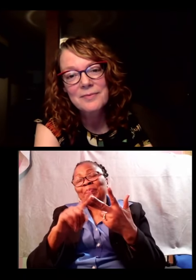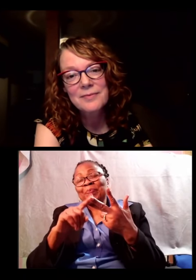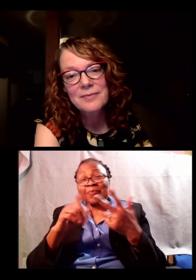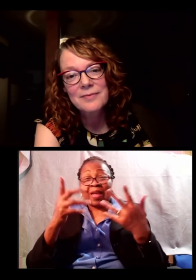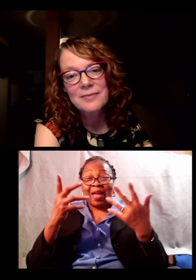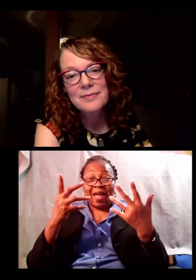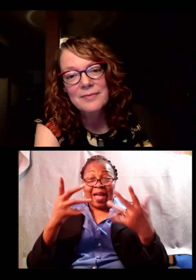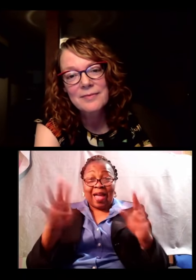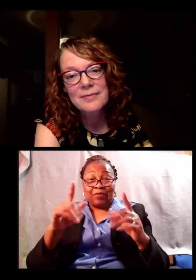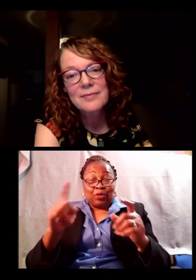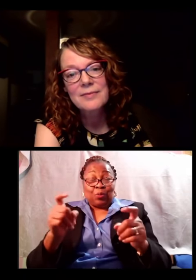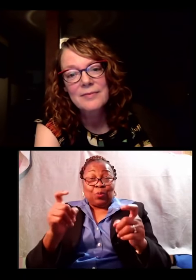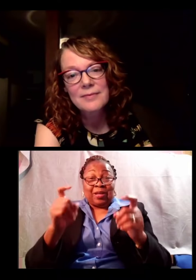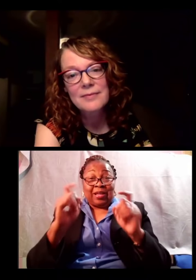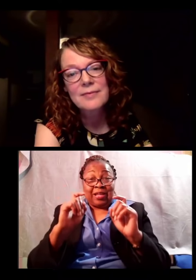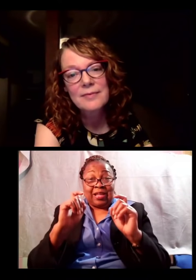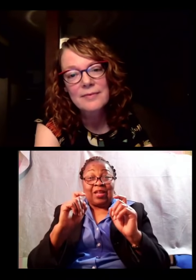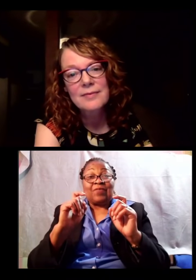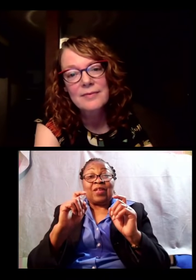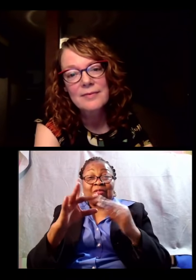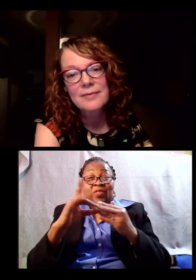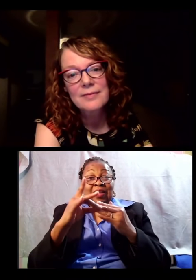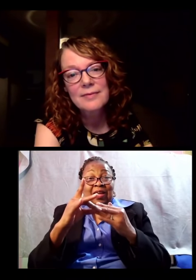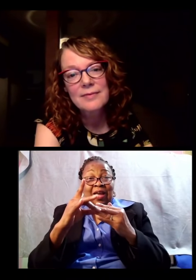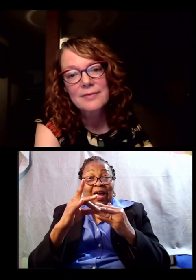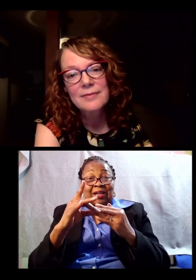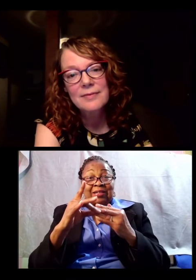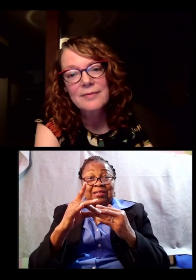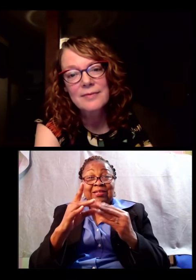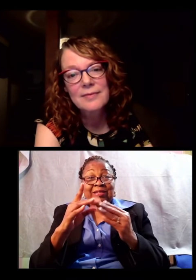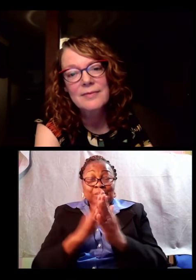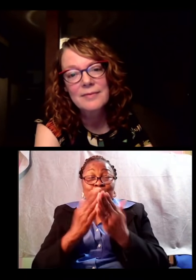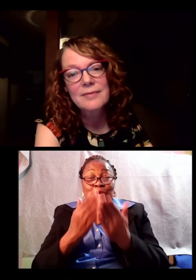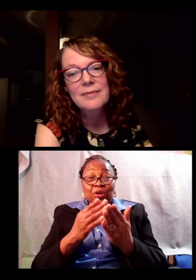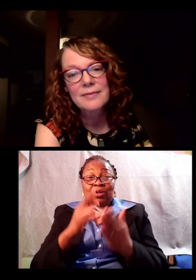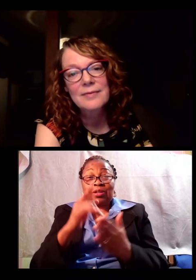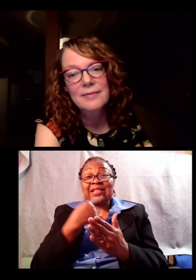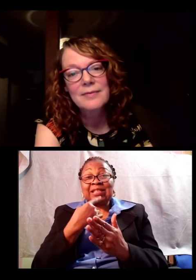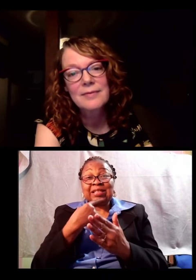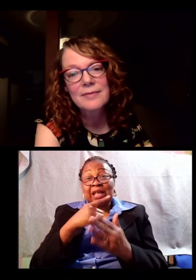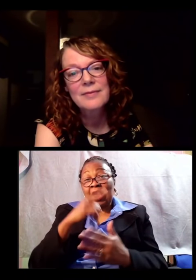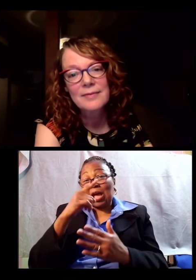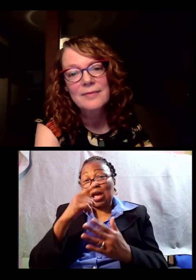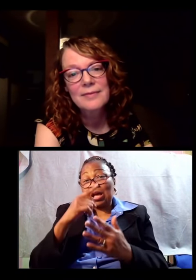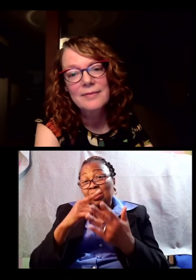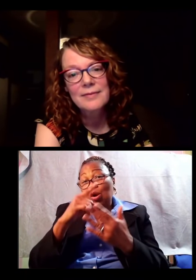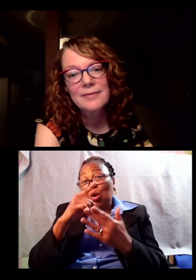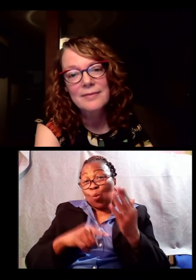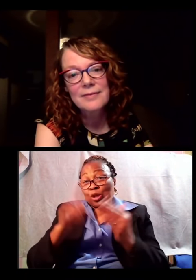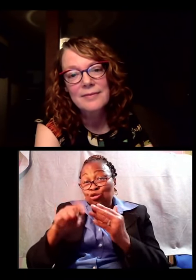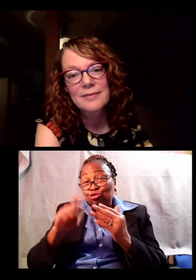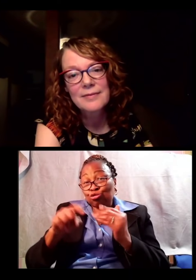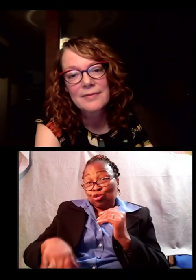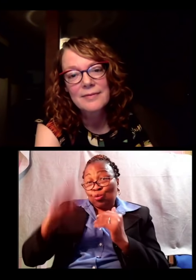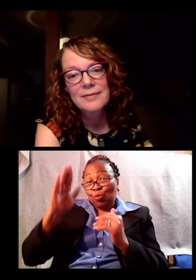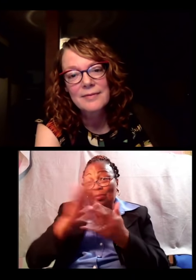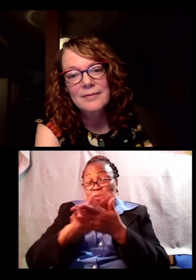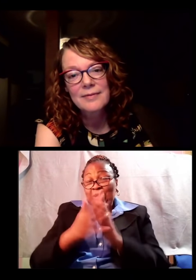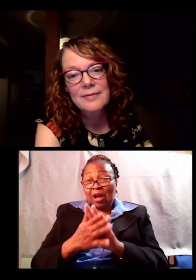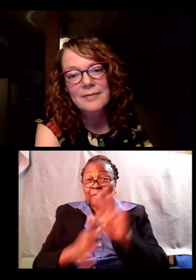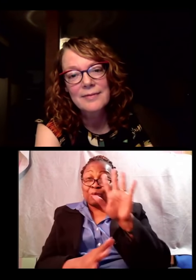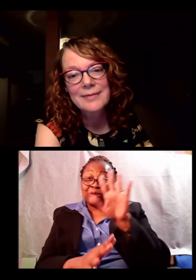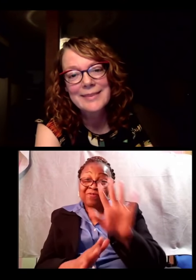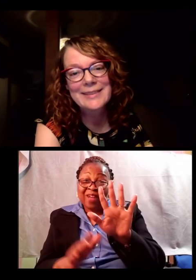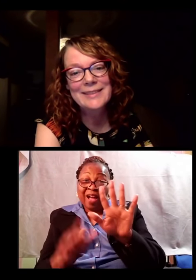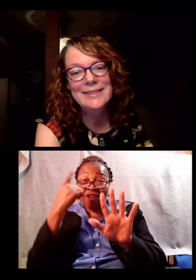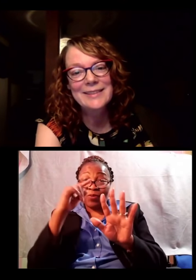after we were given the guidance handbook that said what careers we should have, and there were only five for girls, I didn't want to be any of them,